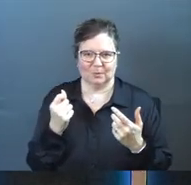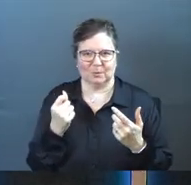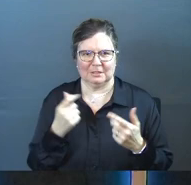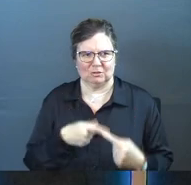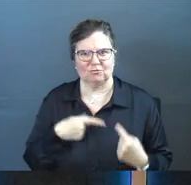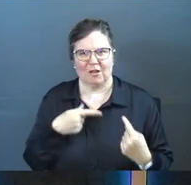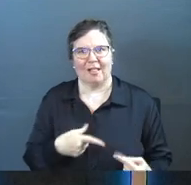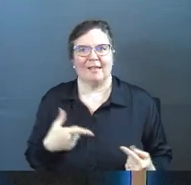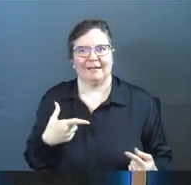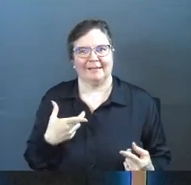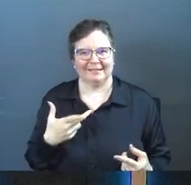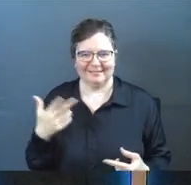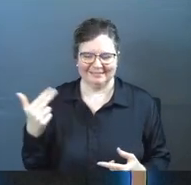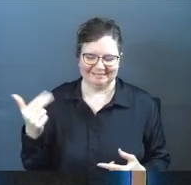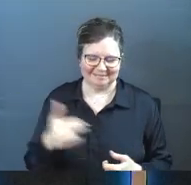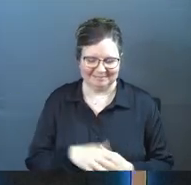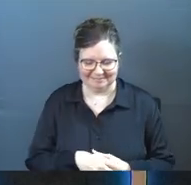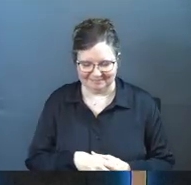struggling.